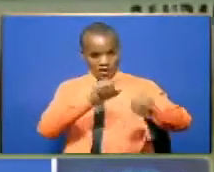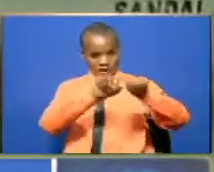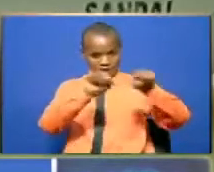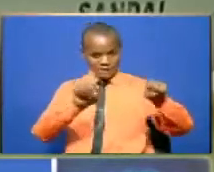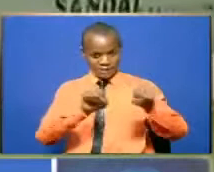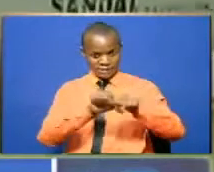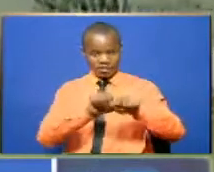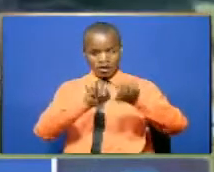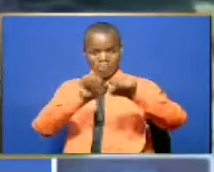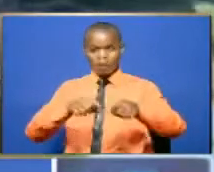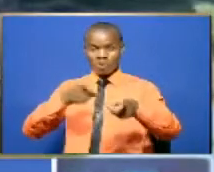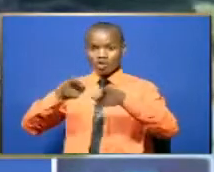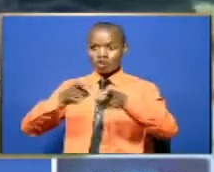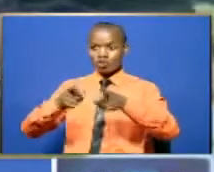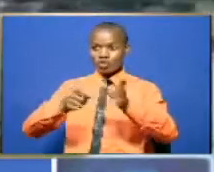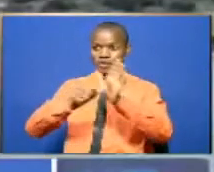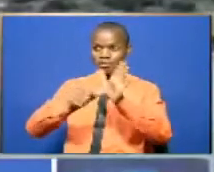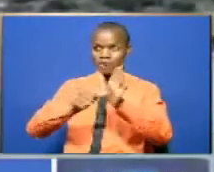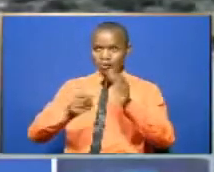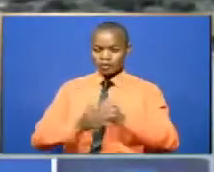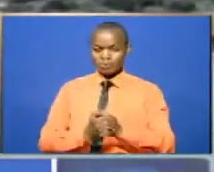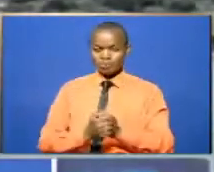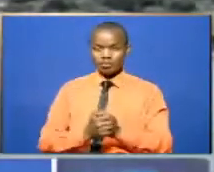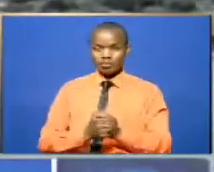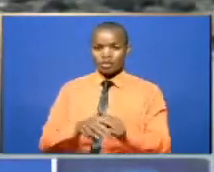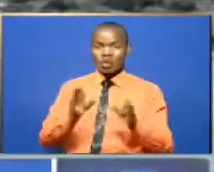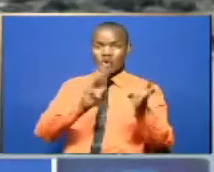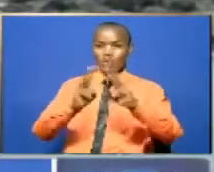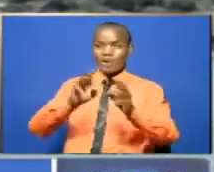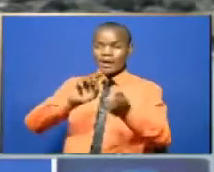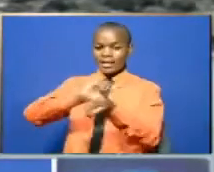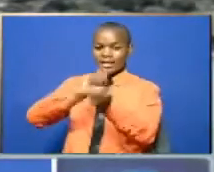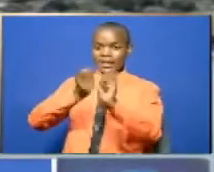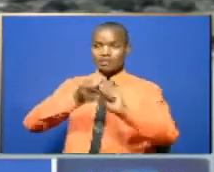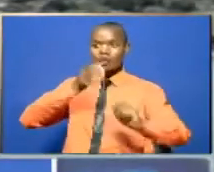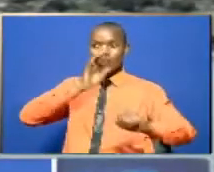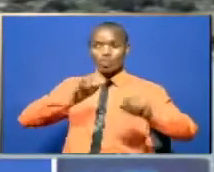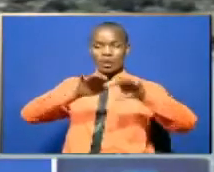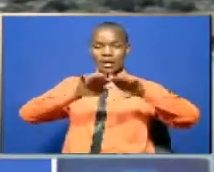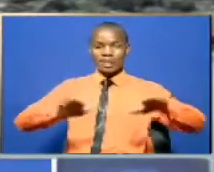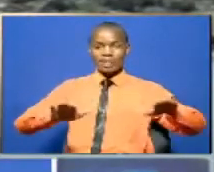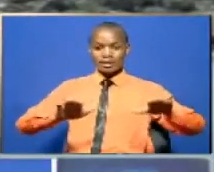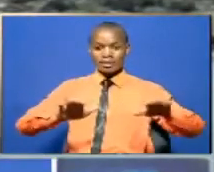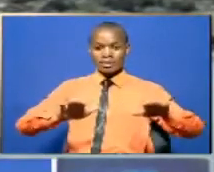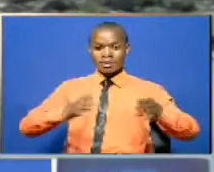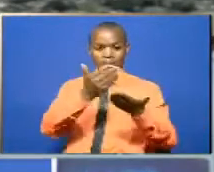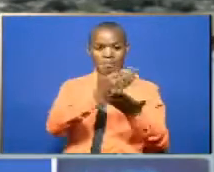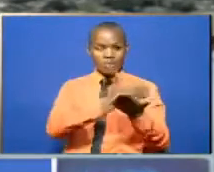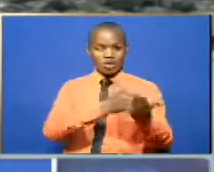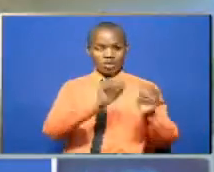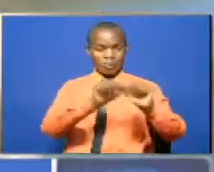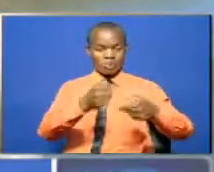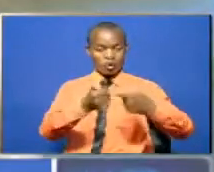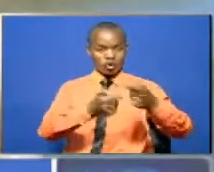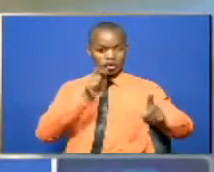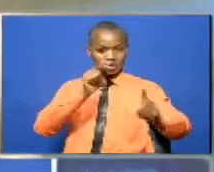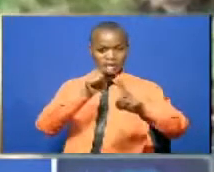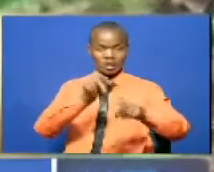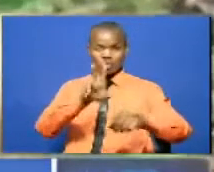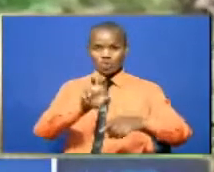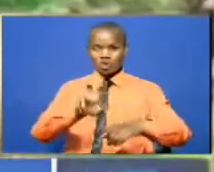disaster aversion. The Adopt Climate Change in Lake Victoria Basin program is to run until